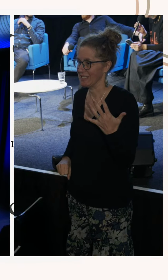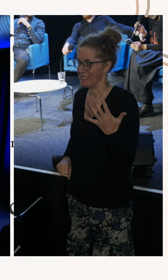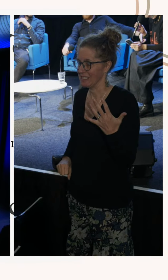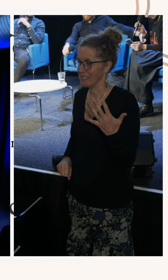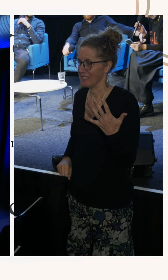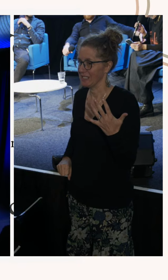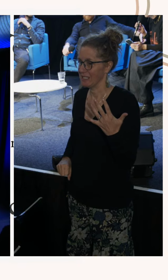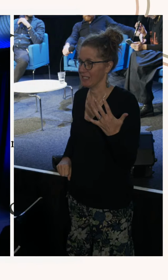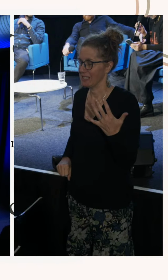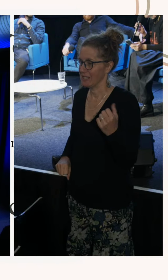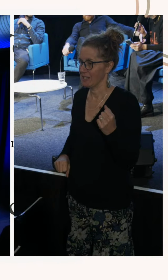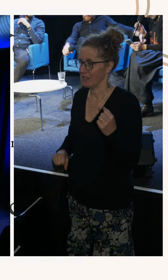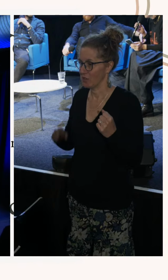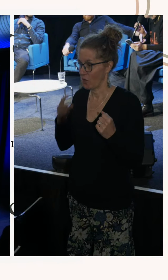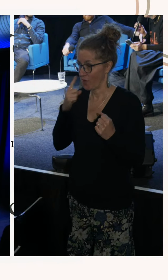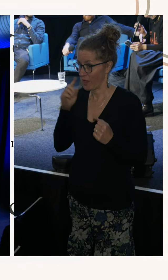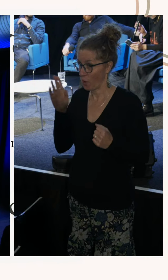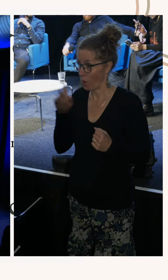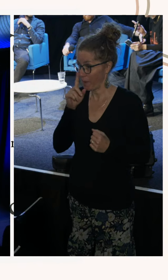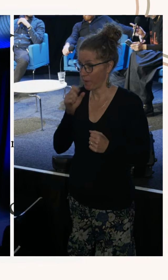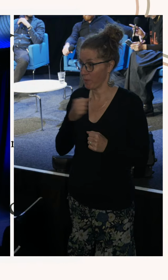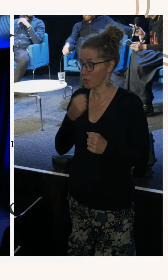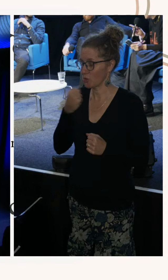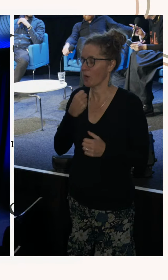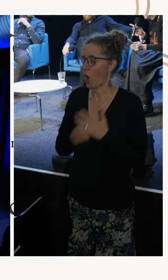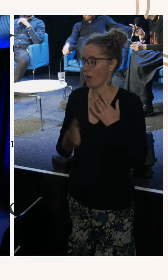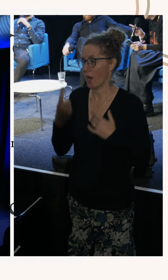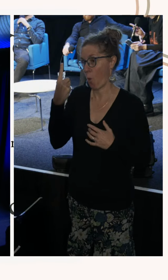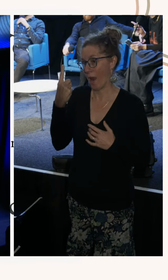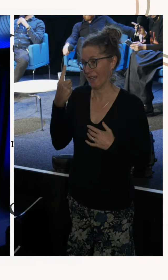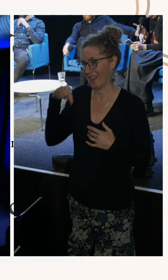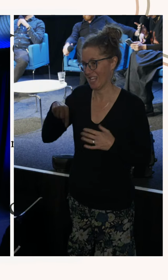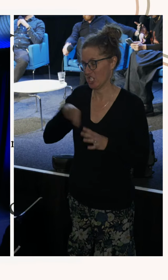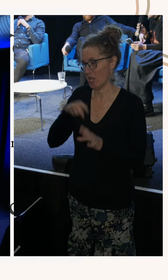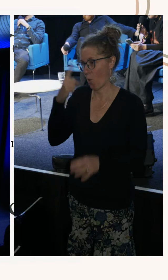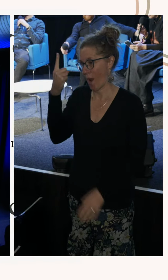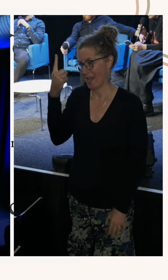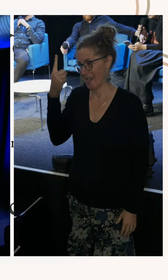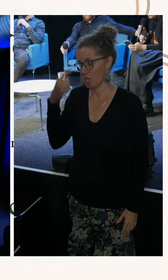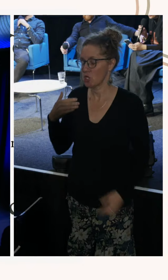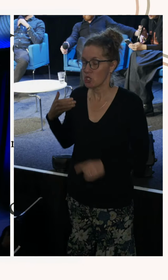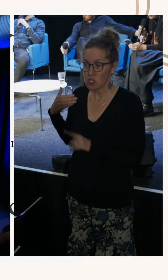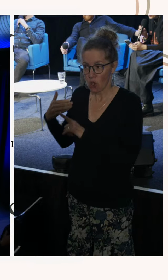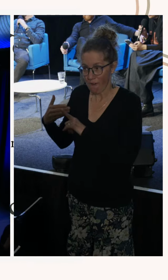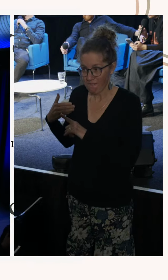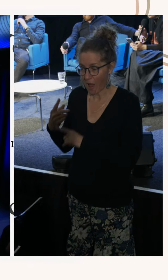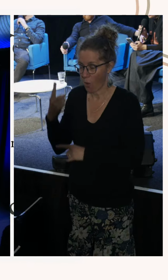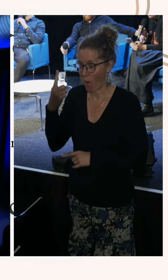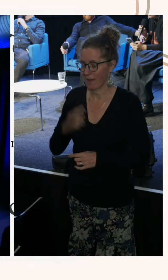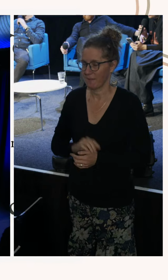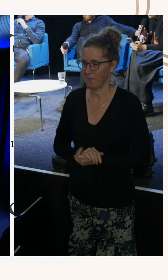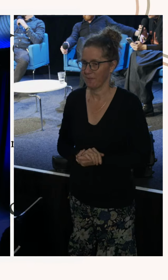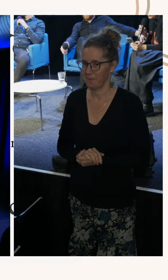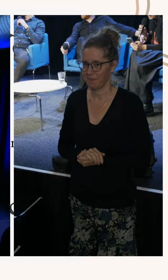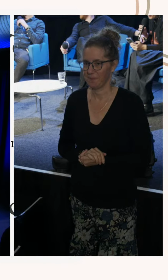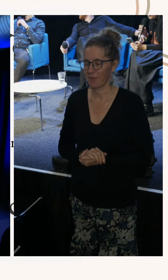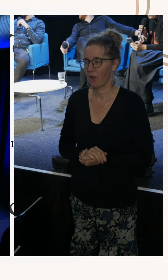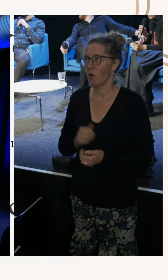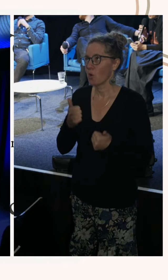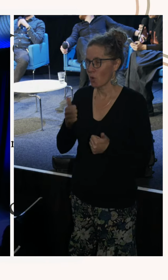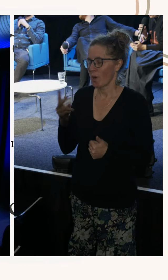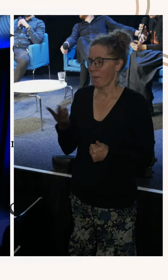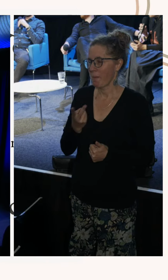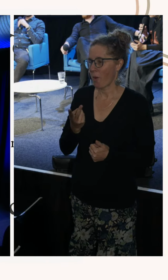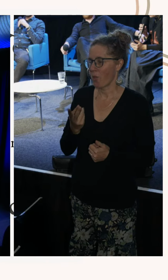you both think everyone else is dumber than they are. We only got one this year. Oh, okay. So far. Okay. It's good that we were both wrong.